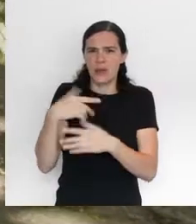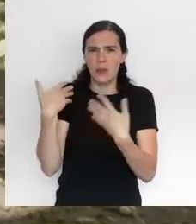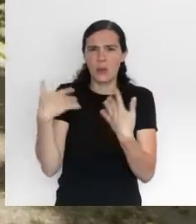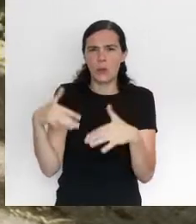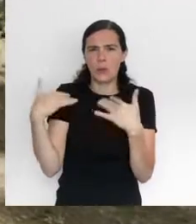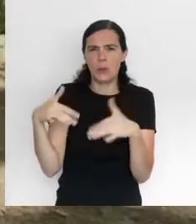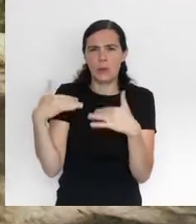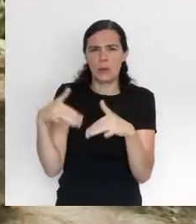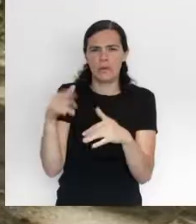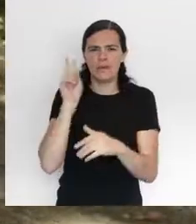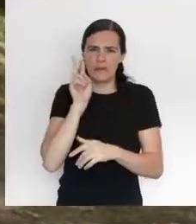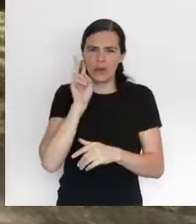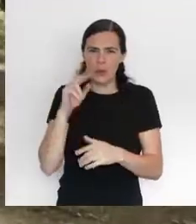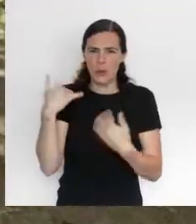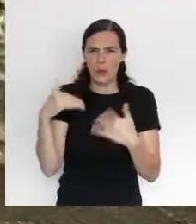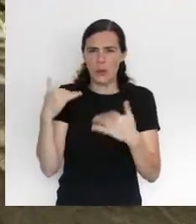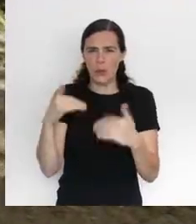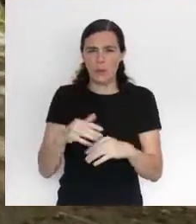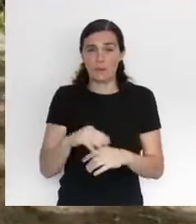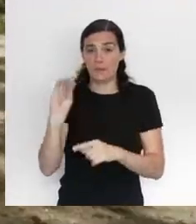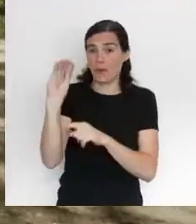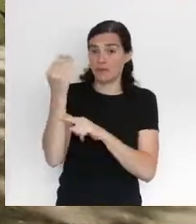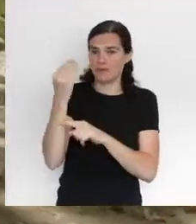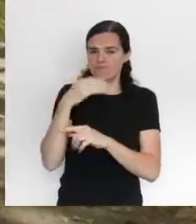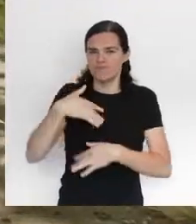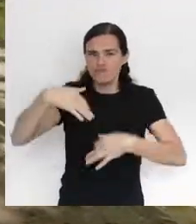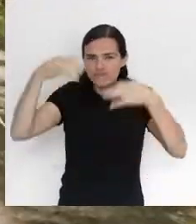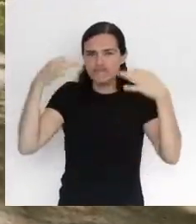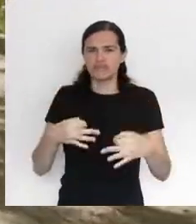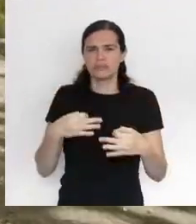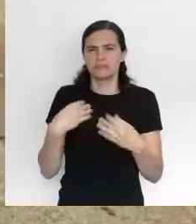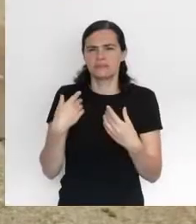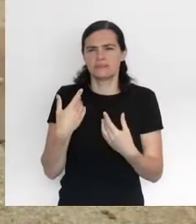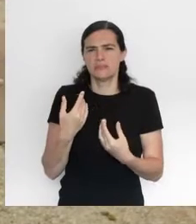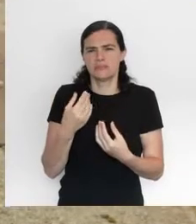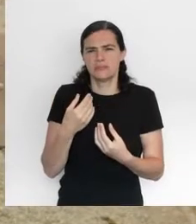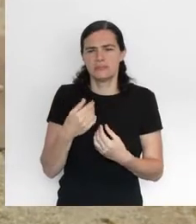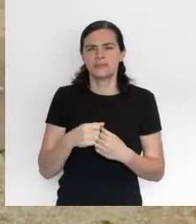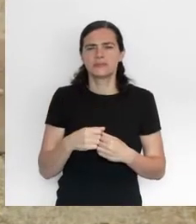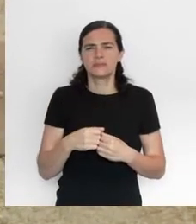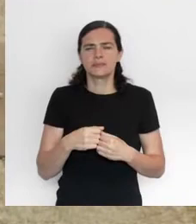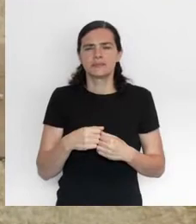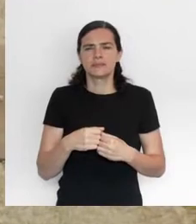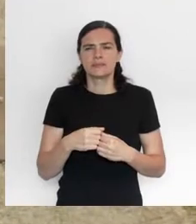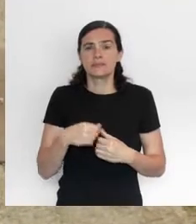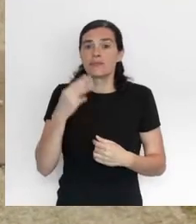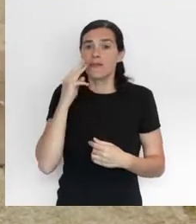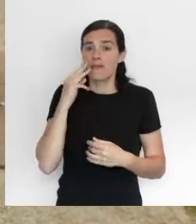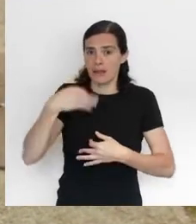object that carries so much of value, an object that crystallizes so much